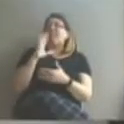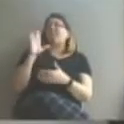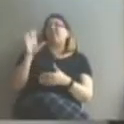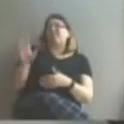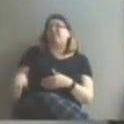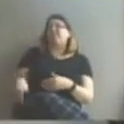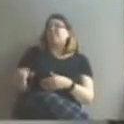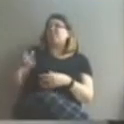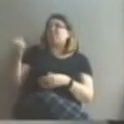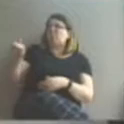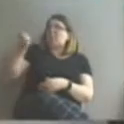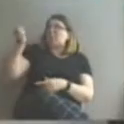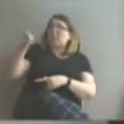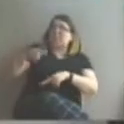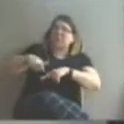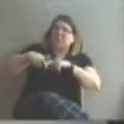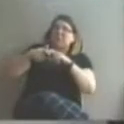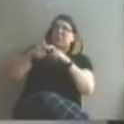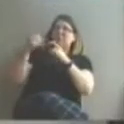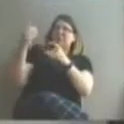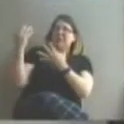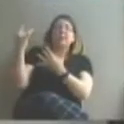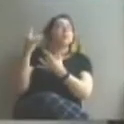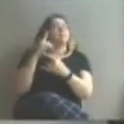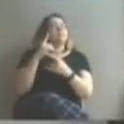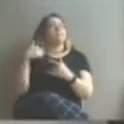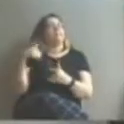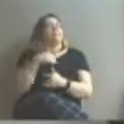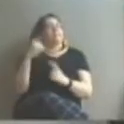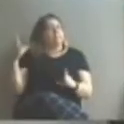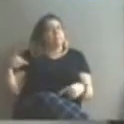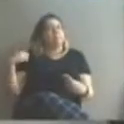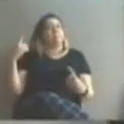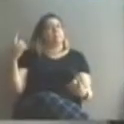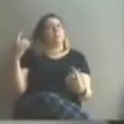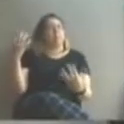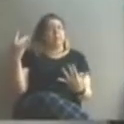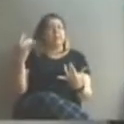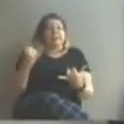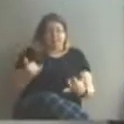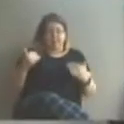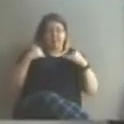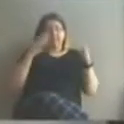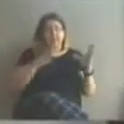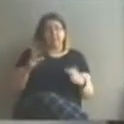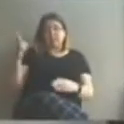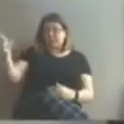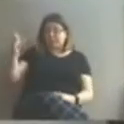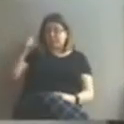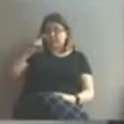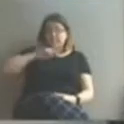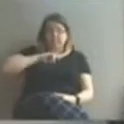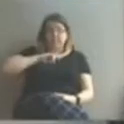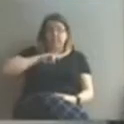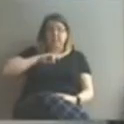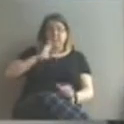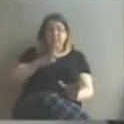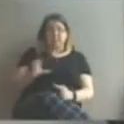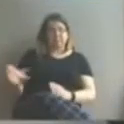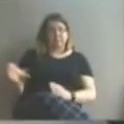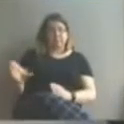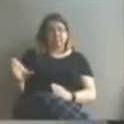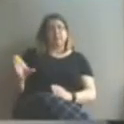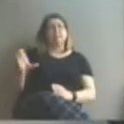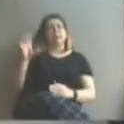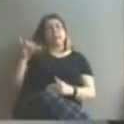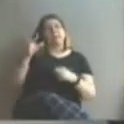mind, let's put that on hold, we'll wait. But we've waited, and we have a plan that you have given to us. It's a plan